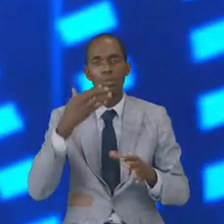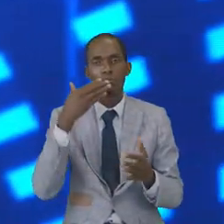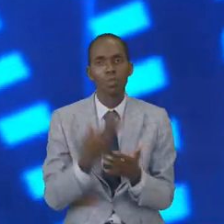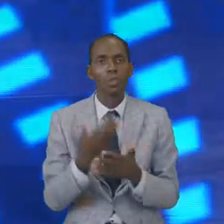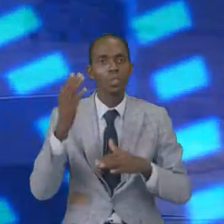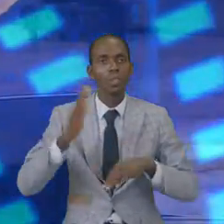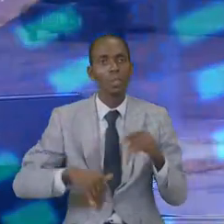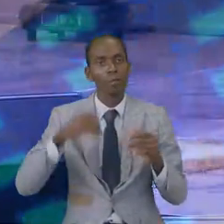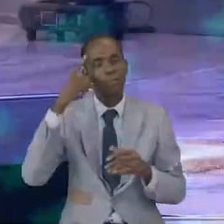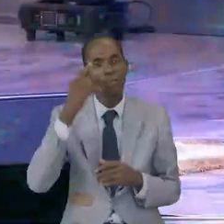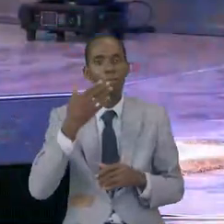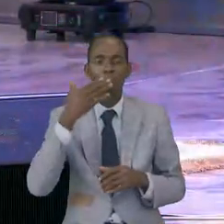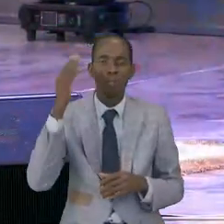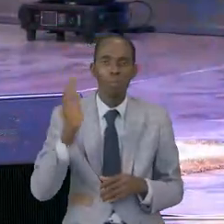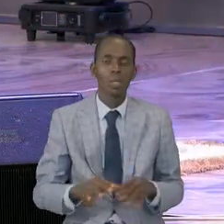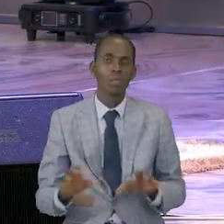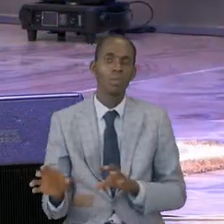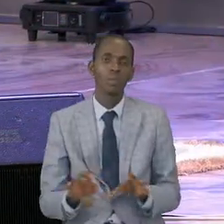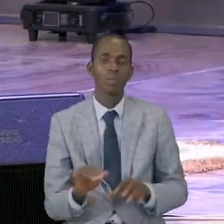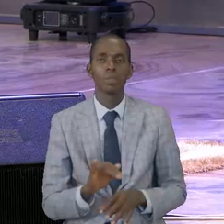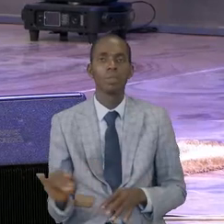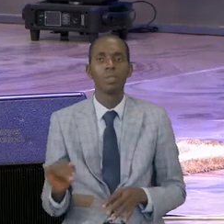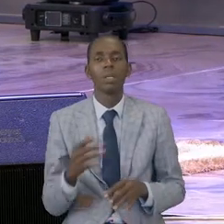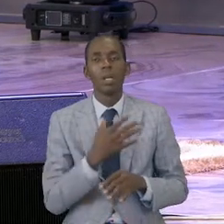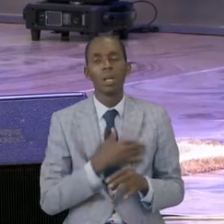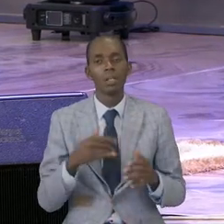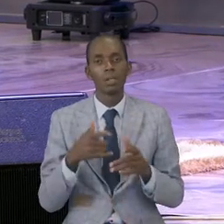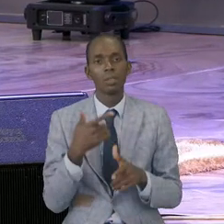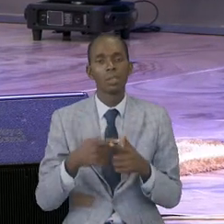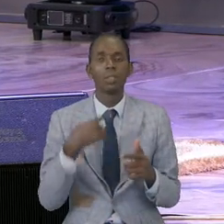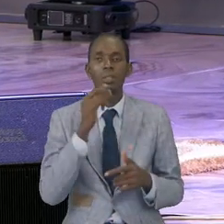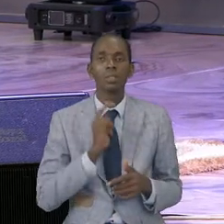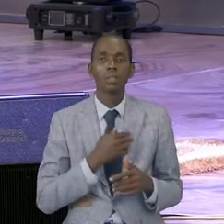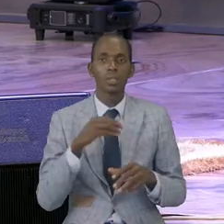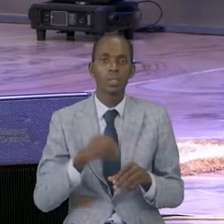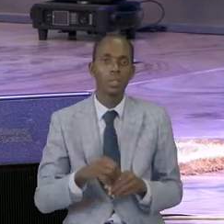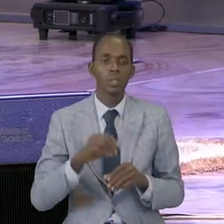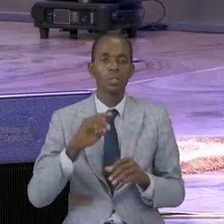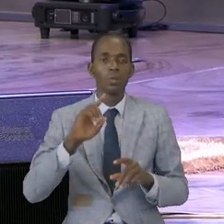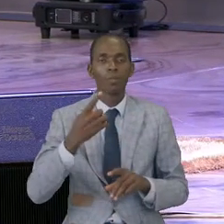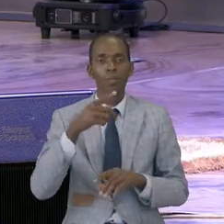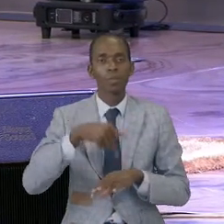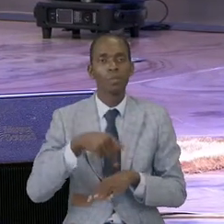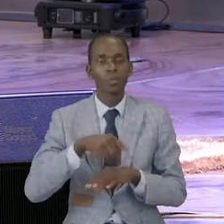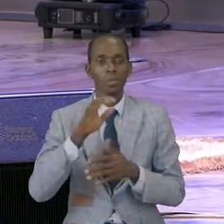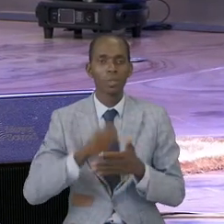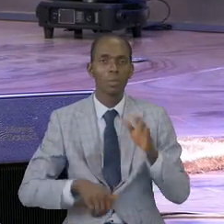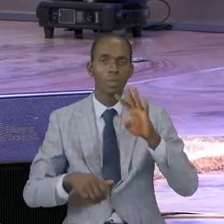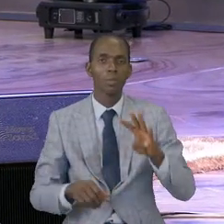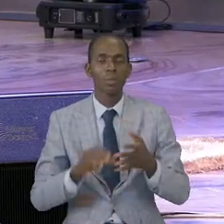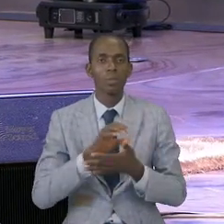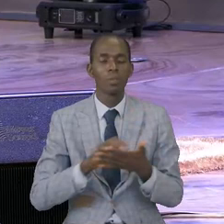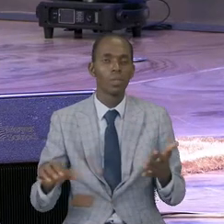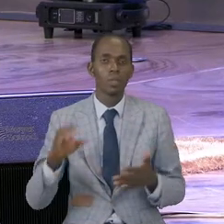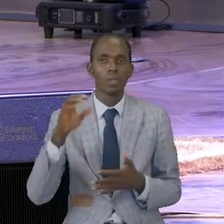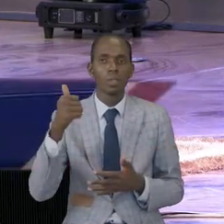for evil doing. And then he tells us in chapter 4, 1 Peter chapter 4, reading